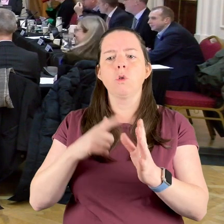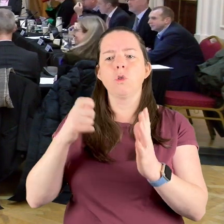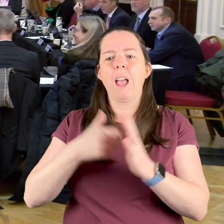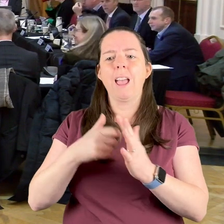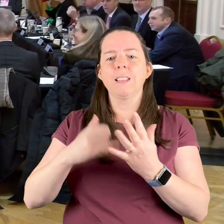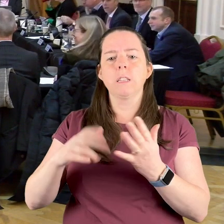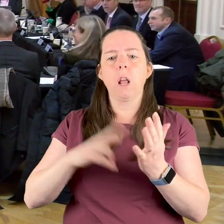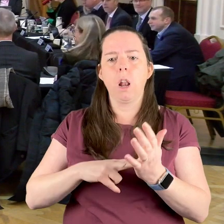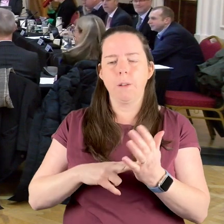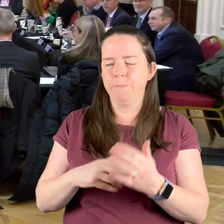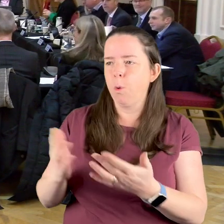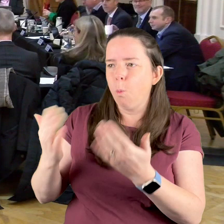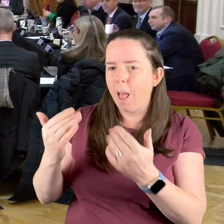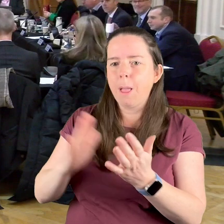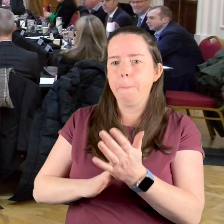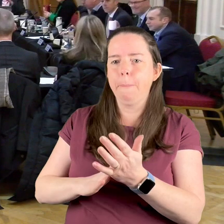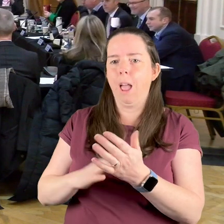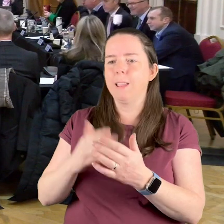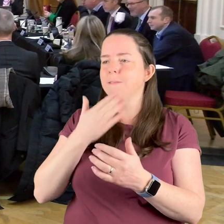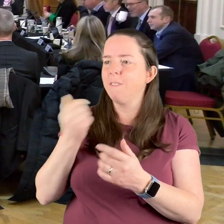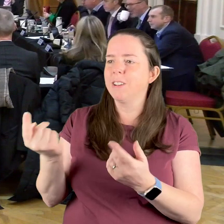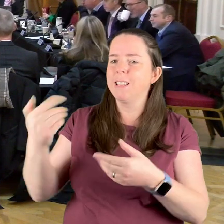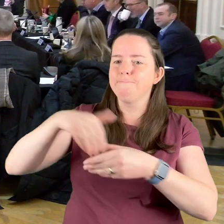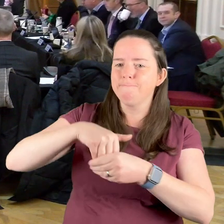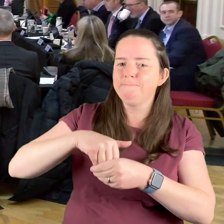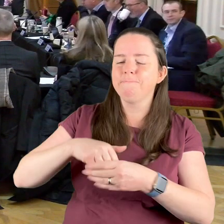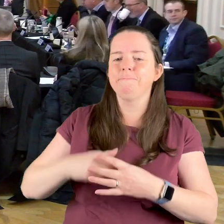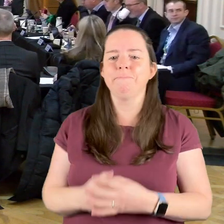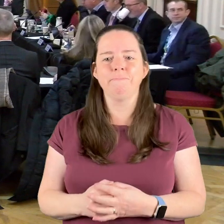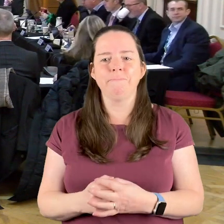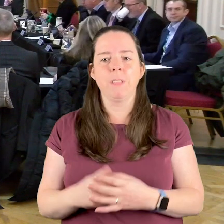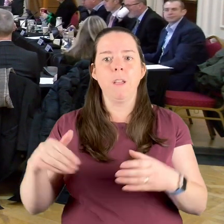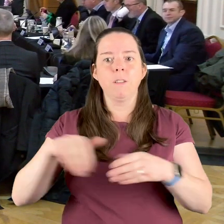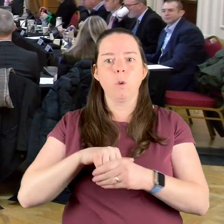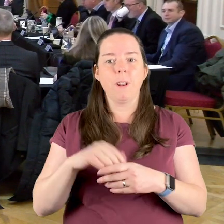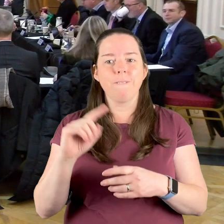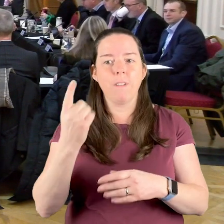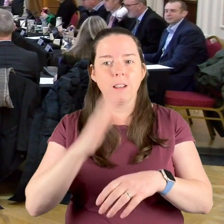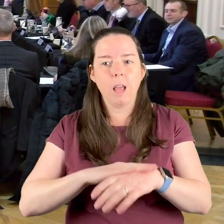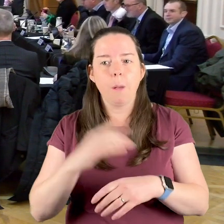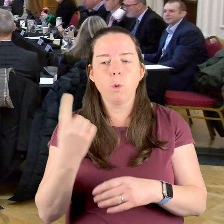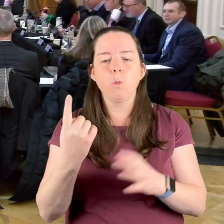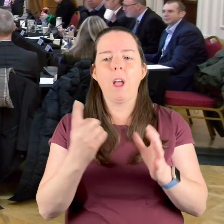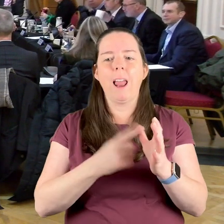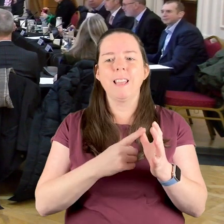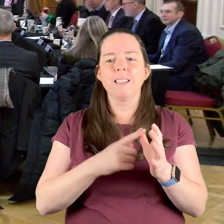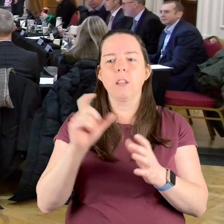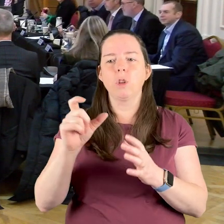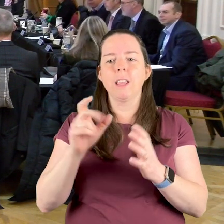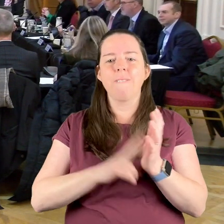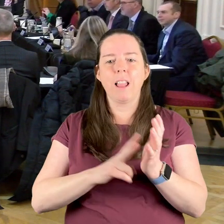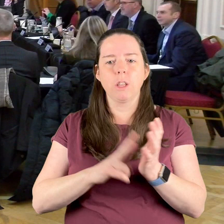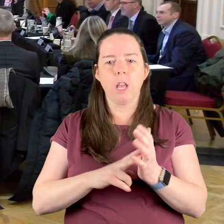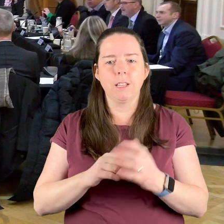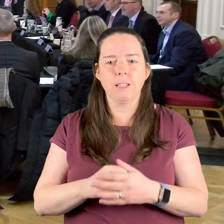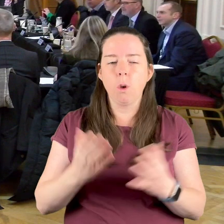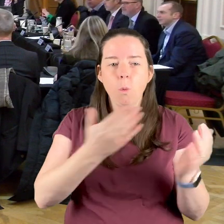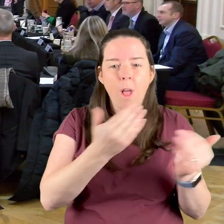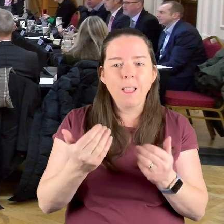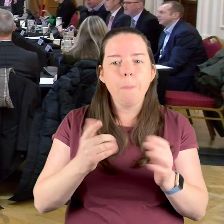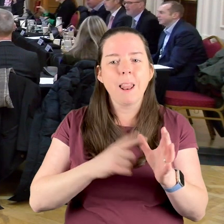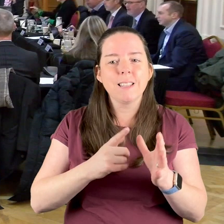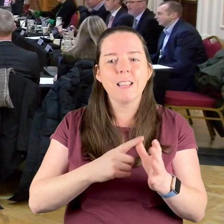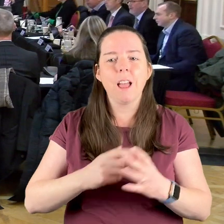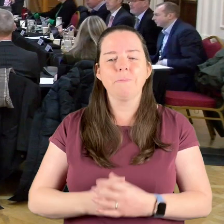Mike Jackson. Welcome, Mike. Lovely to have you as part of the team. Also joining for the first time is Alyssa Chase